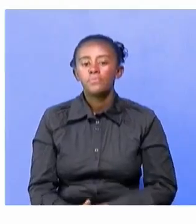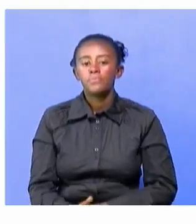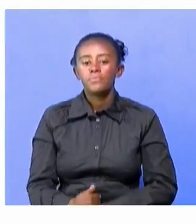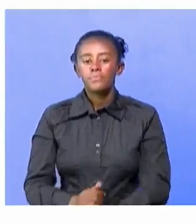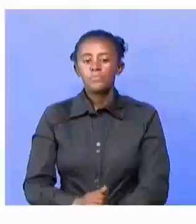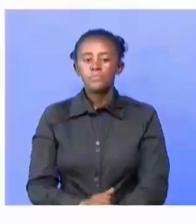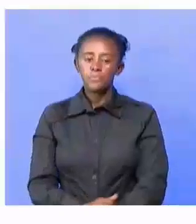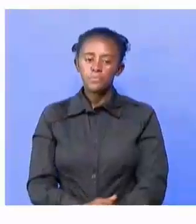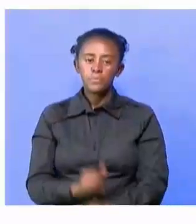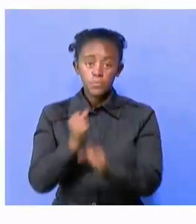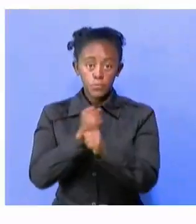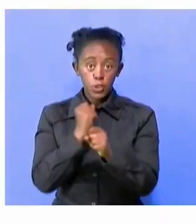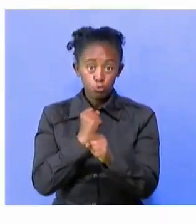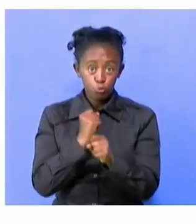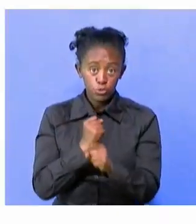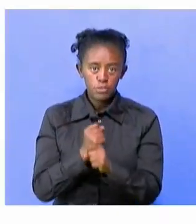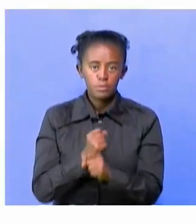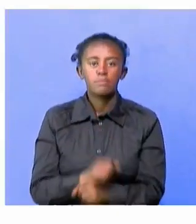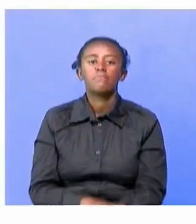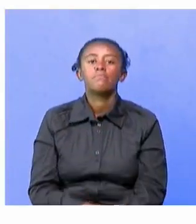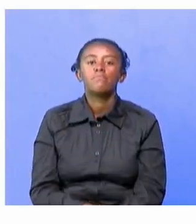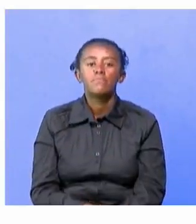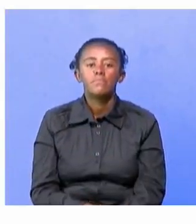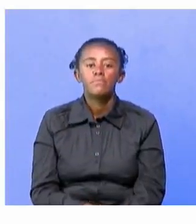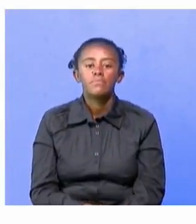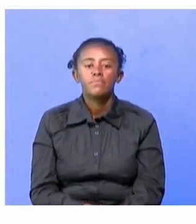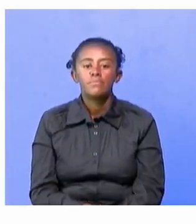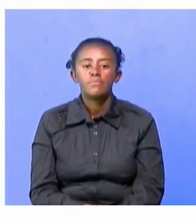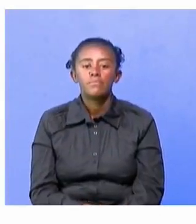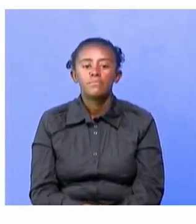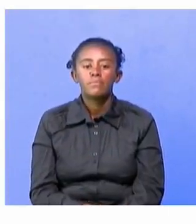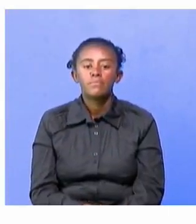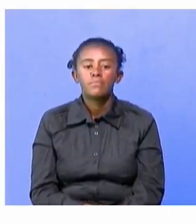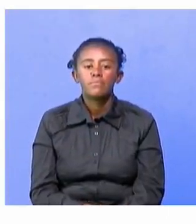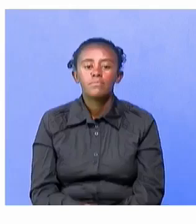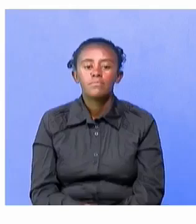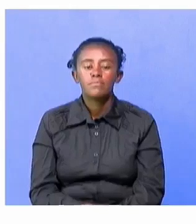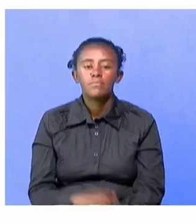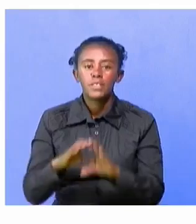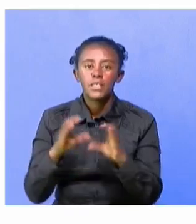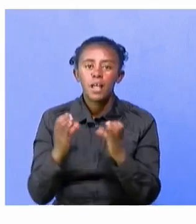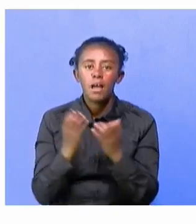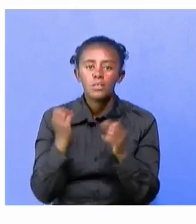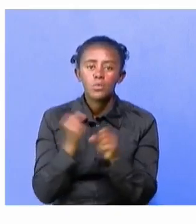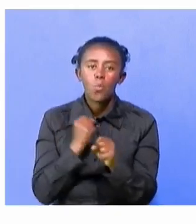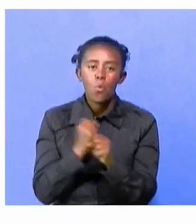Yeah, do it. This is a class work.